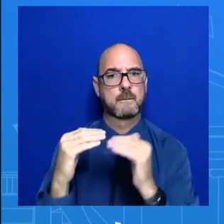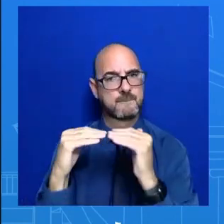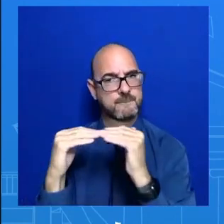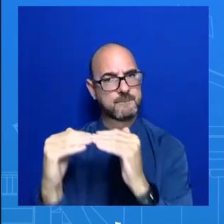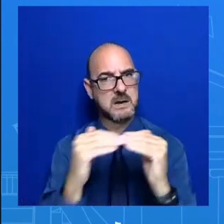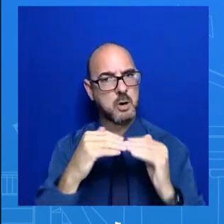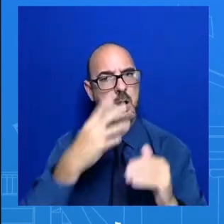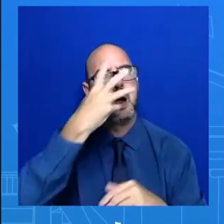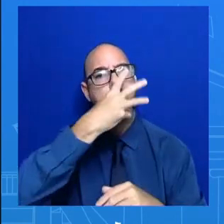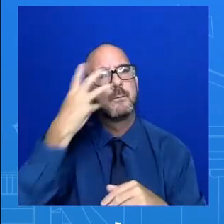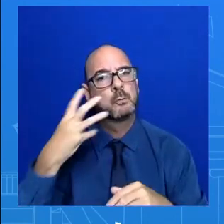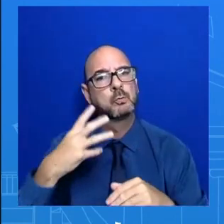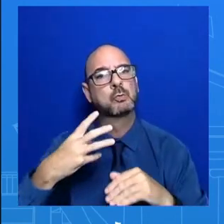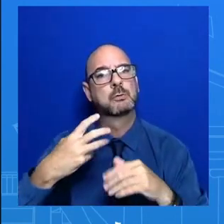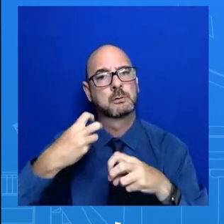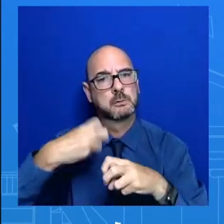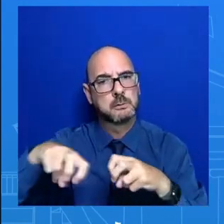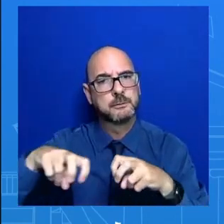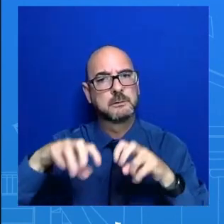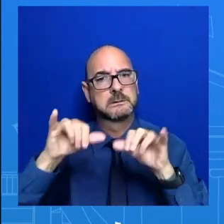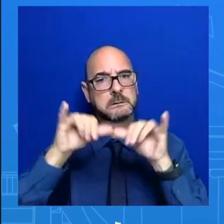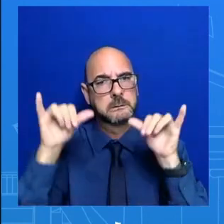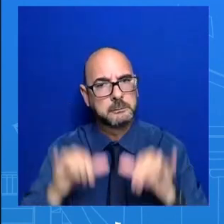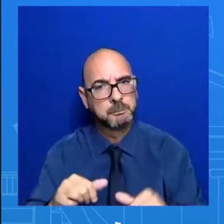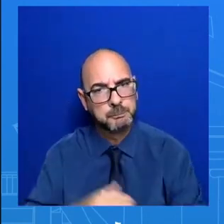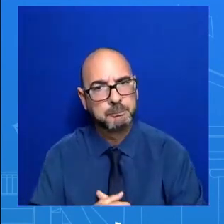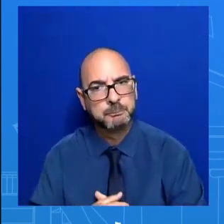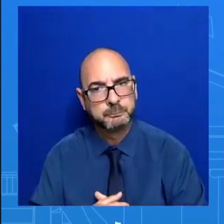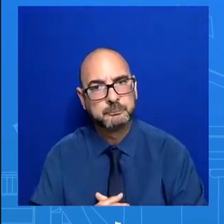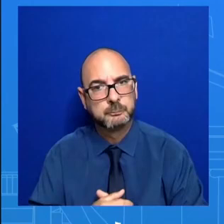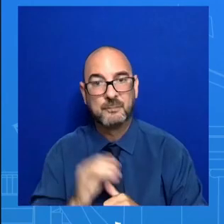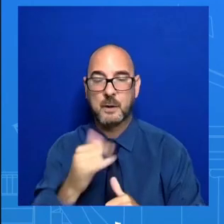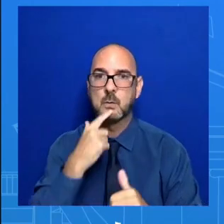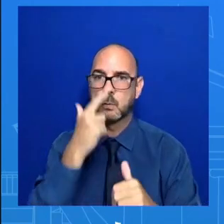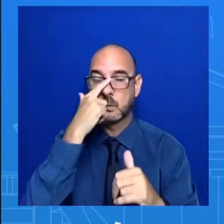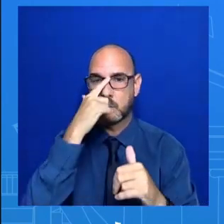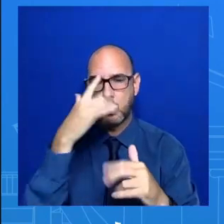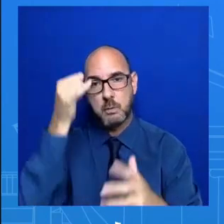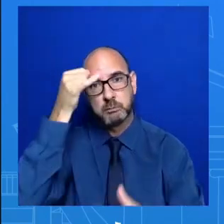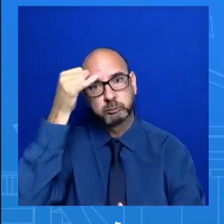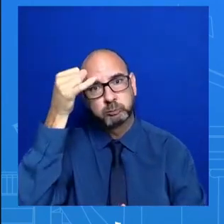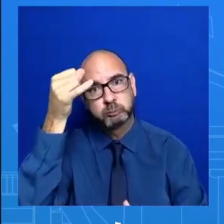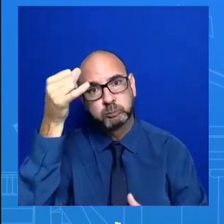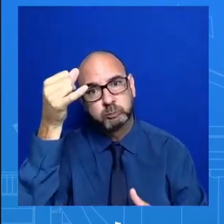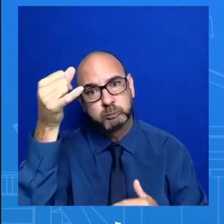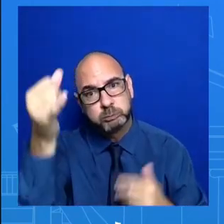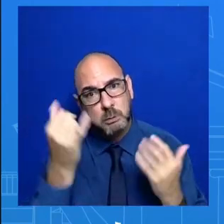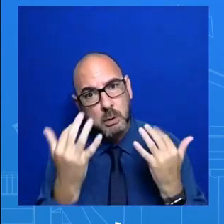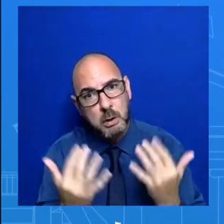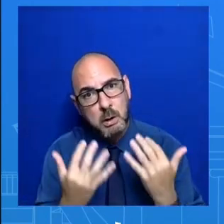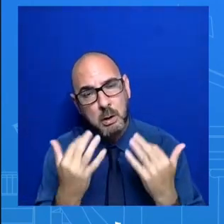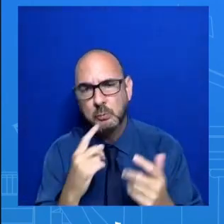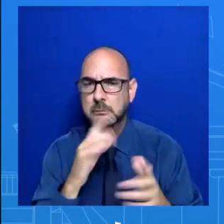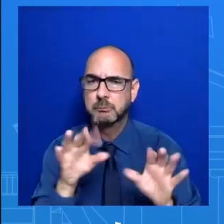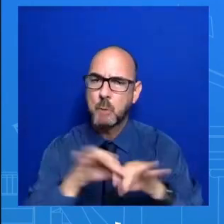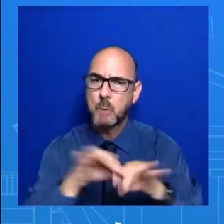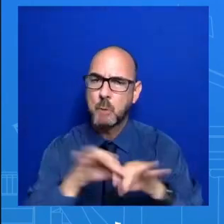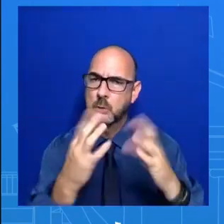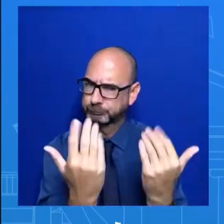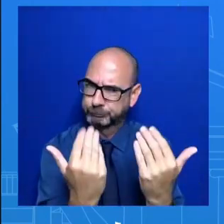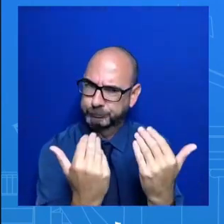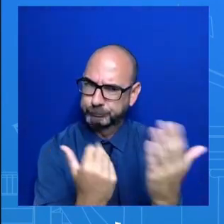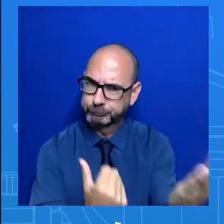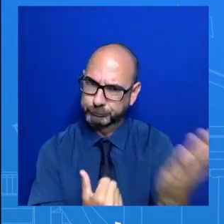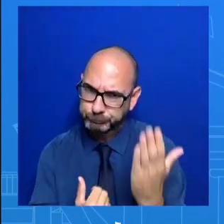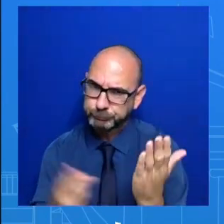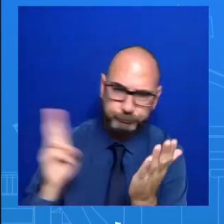this in some time. And so we believe it's important to move that forward. On day one, the president put forth a comprehensive immigration legislation. Nothing